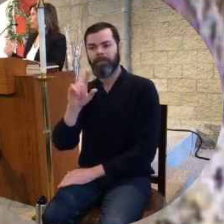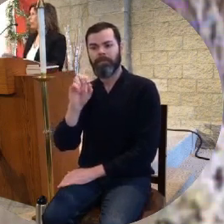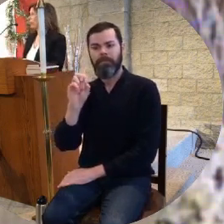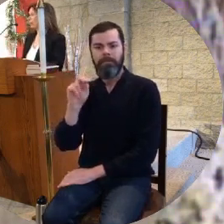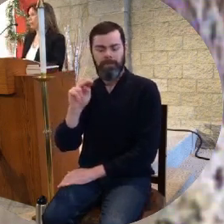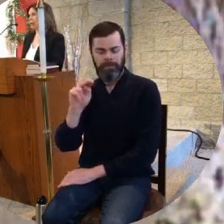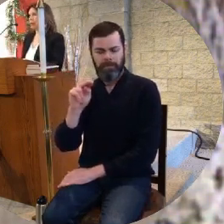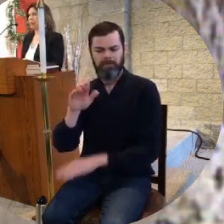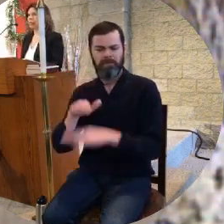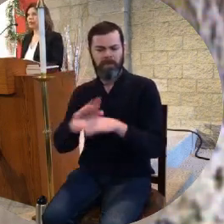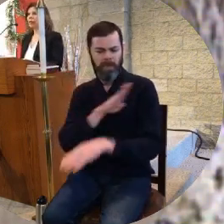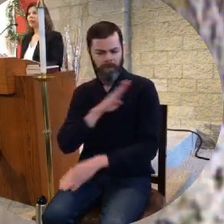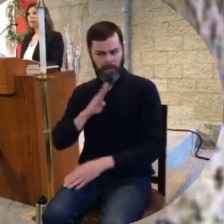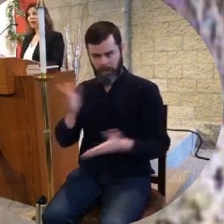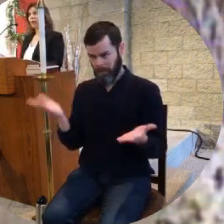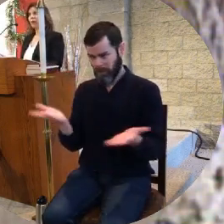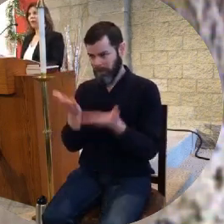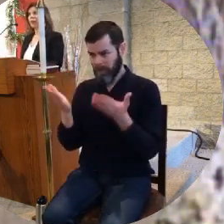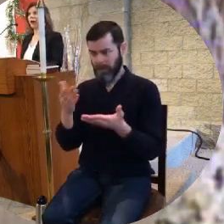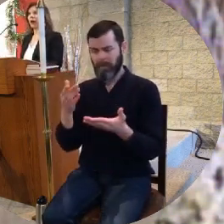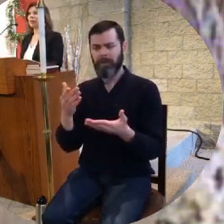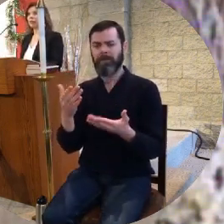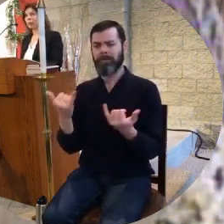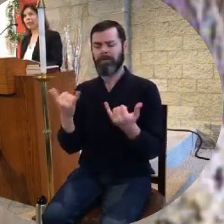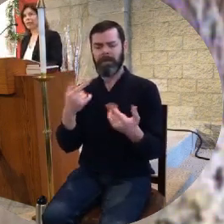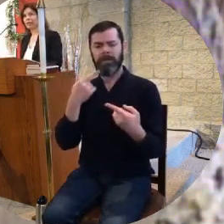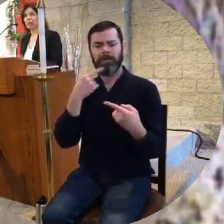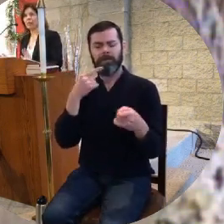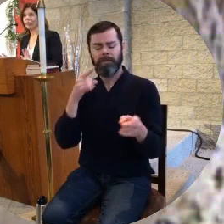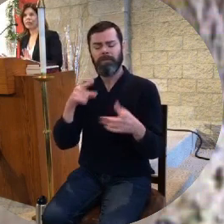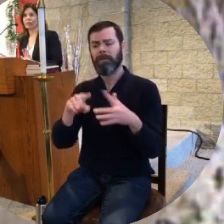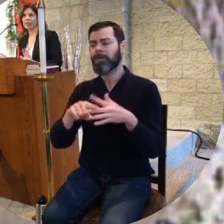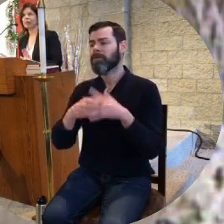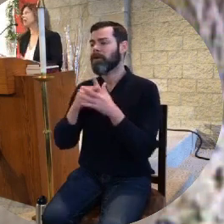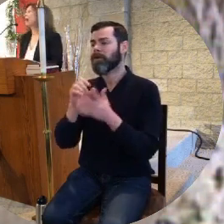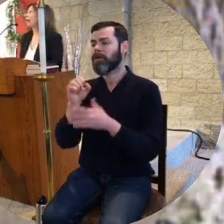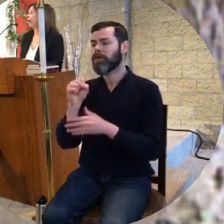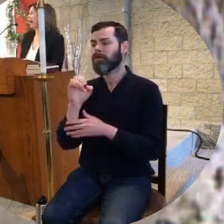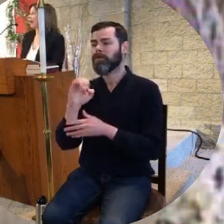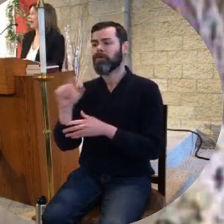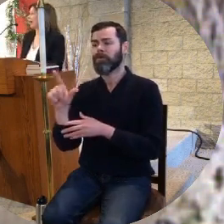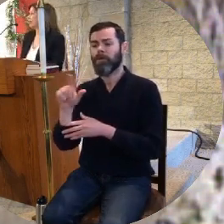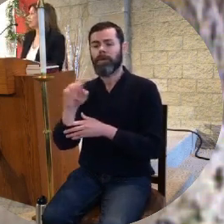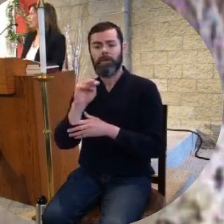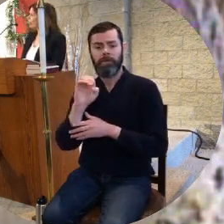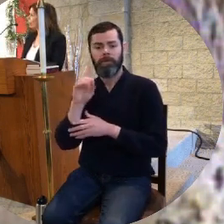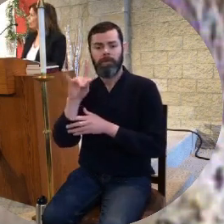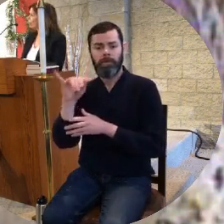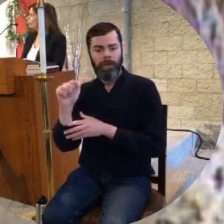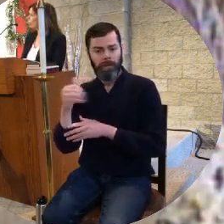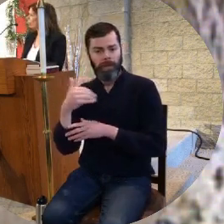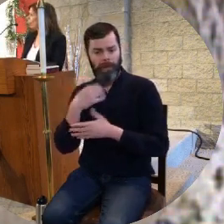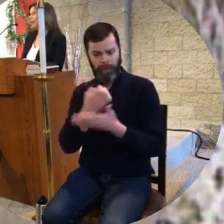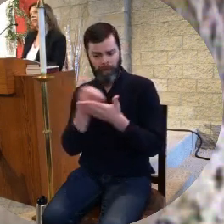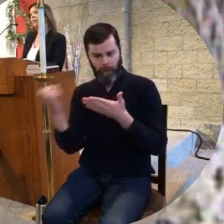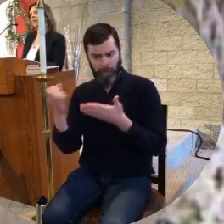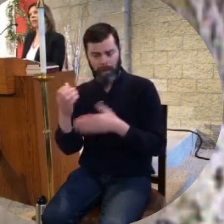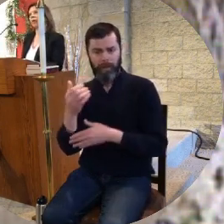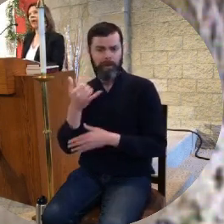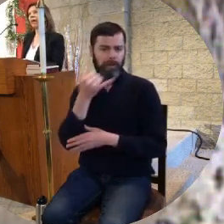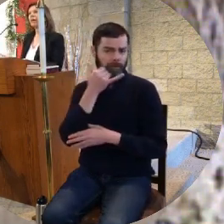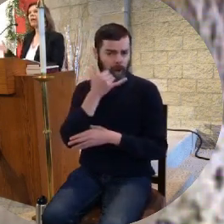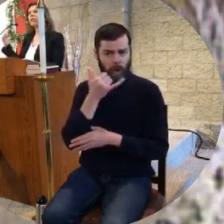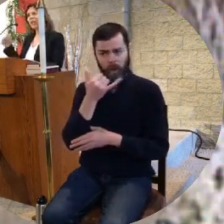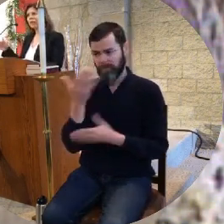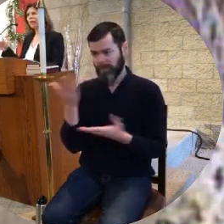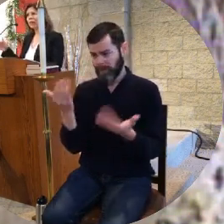give you a few announcements, starting with social media. So whatever devices you happen to have on you today, if you would feel so